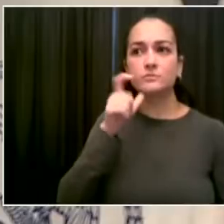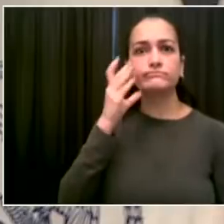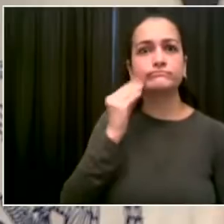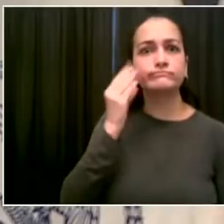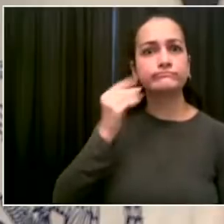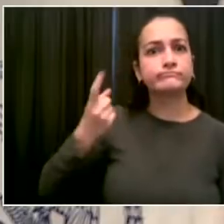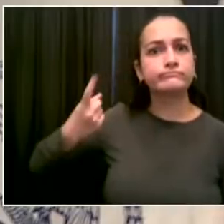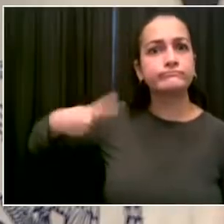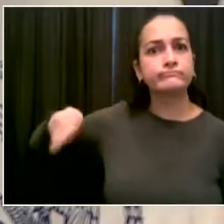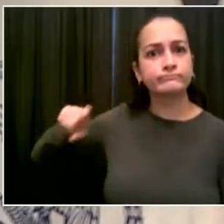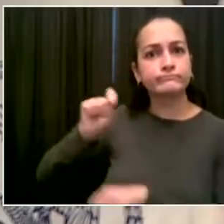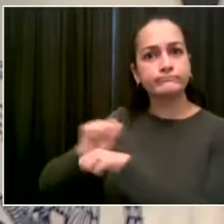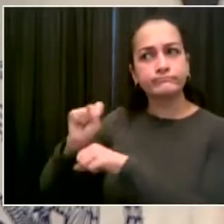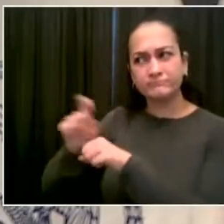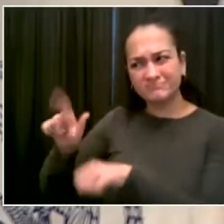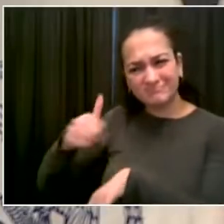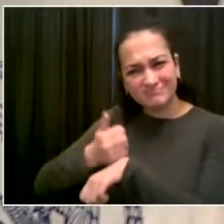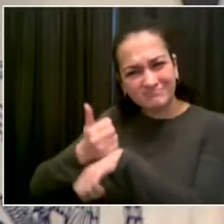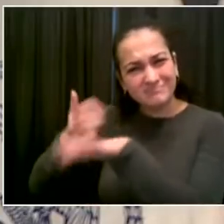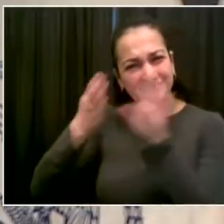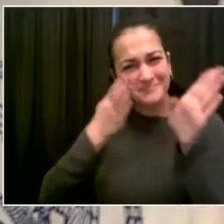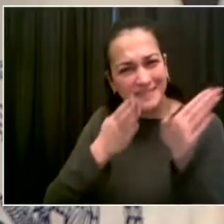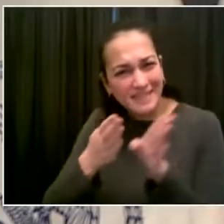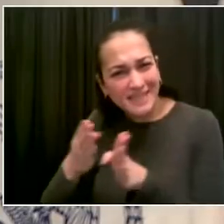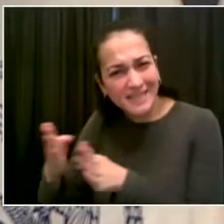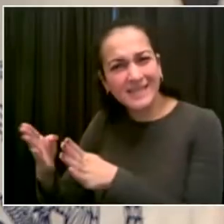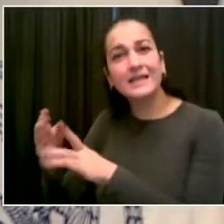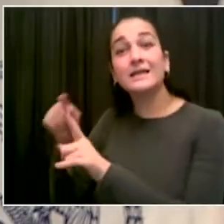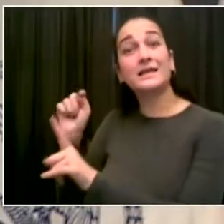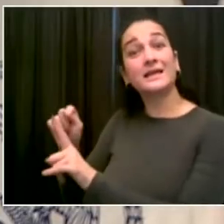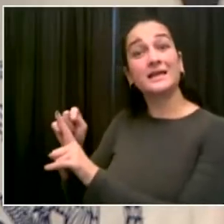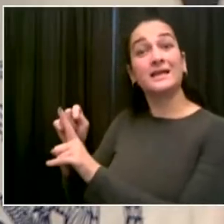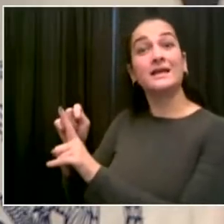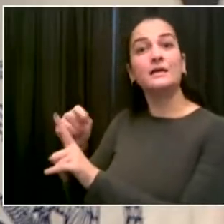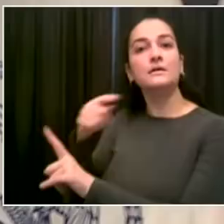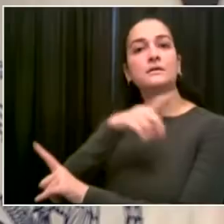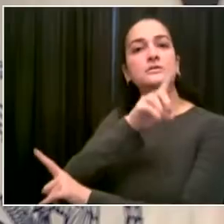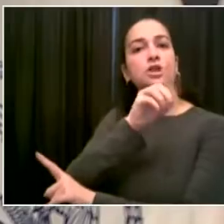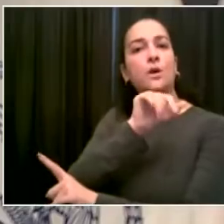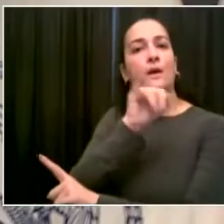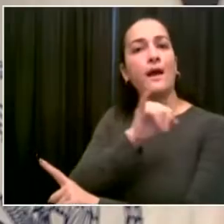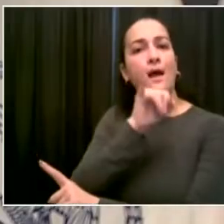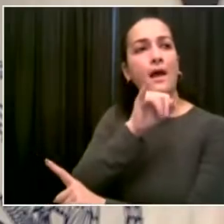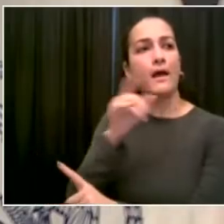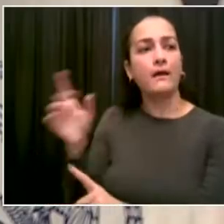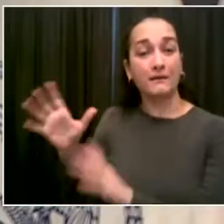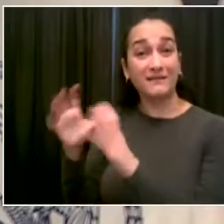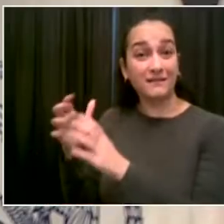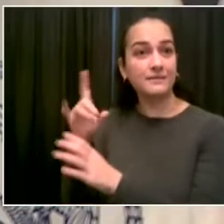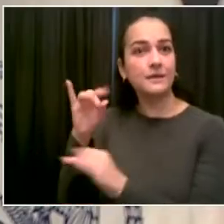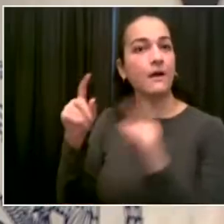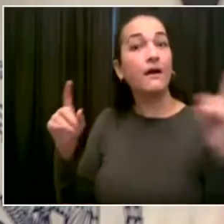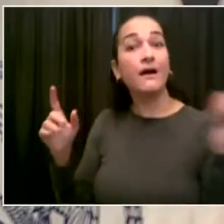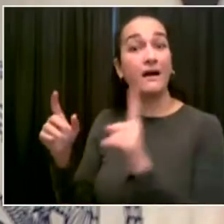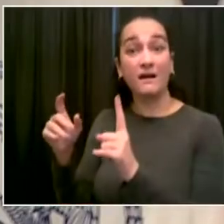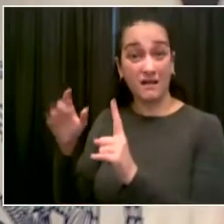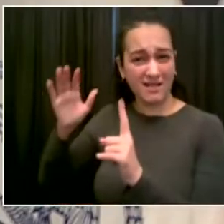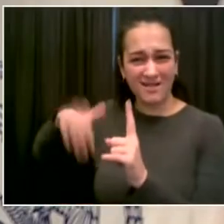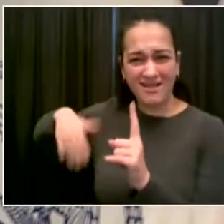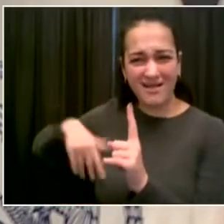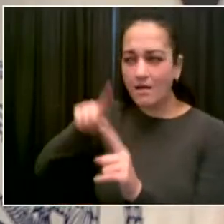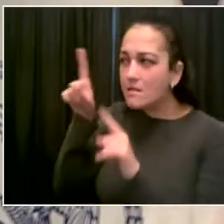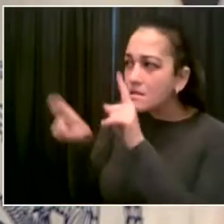how things were handled. It's just consistently inaccurate. The next is Amanda from